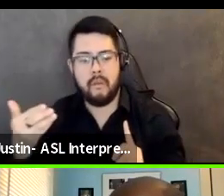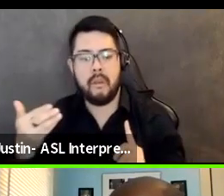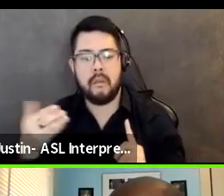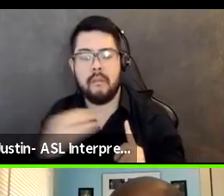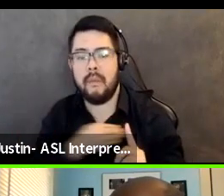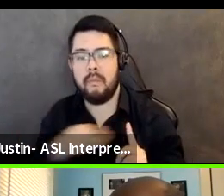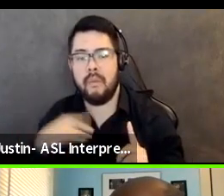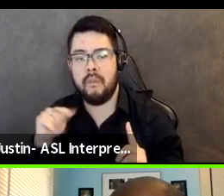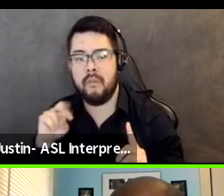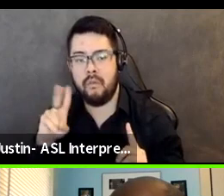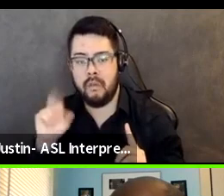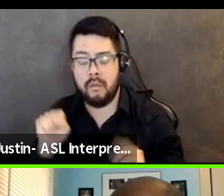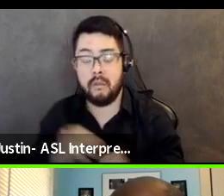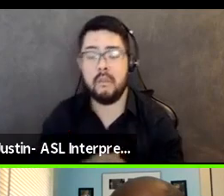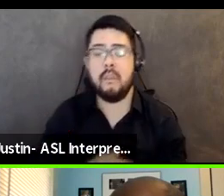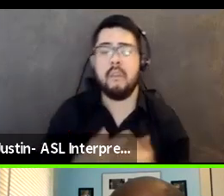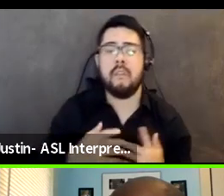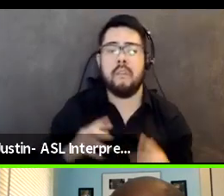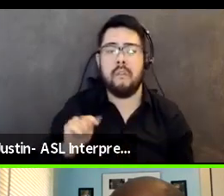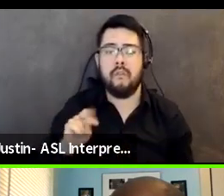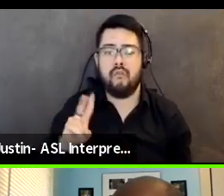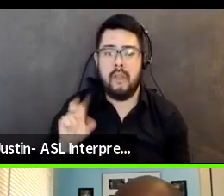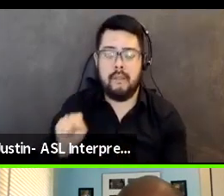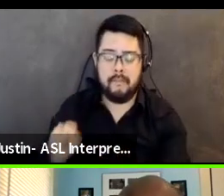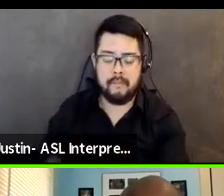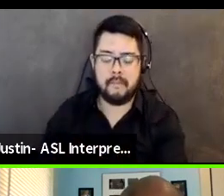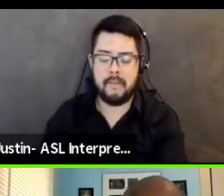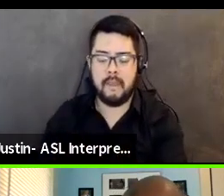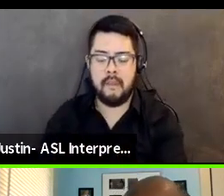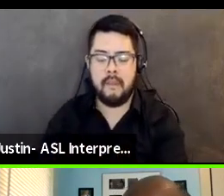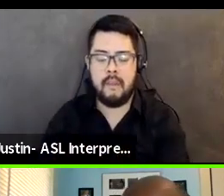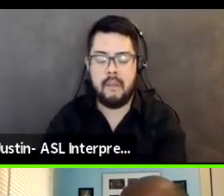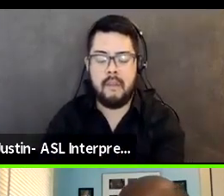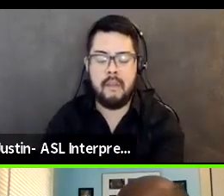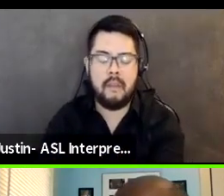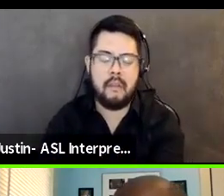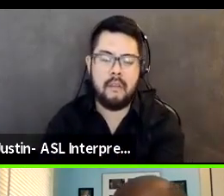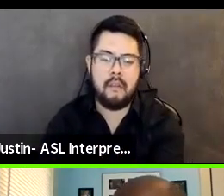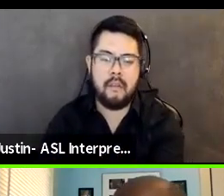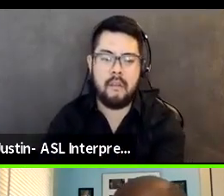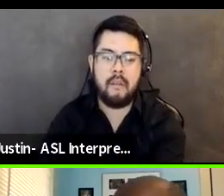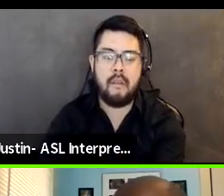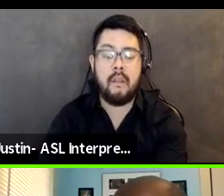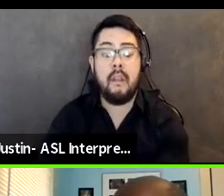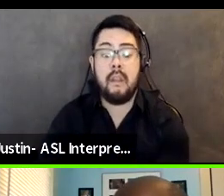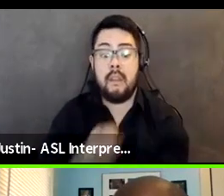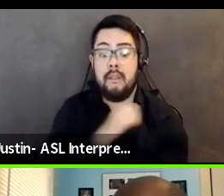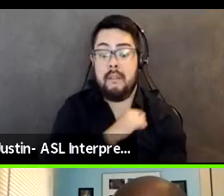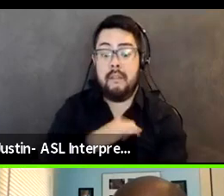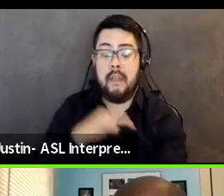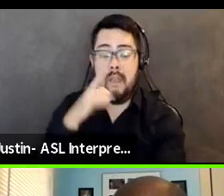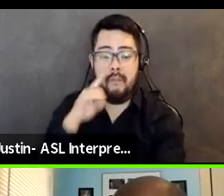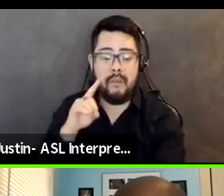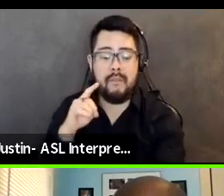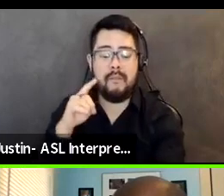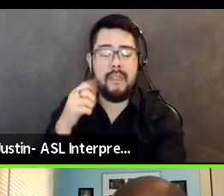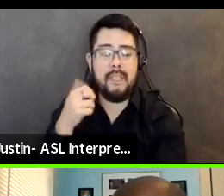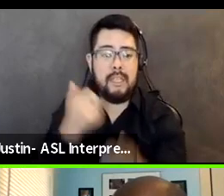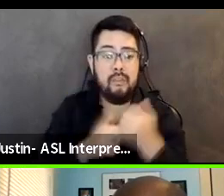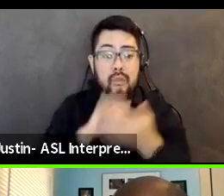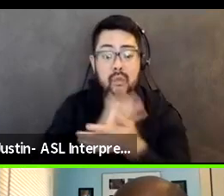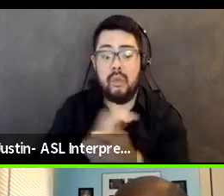the the staff staff at these schools who depending on what happens if there's sro at the